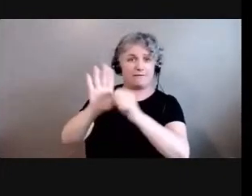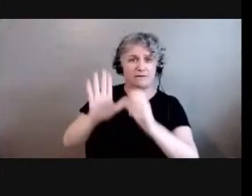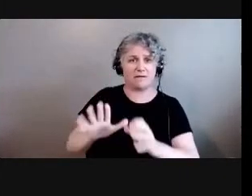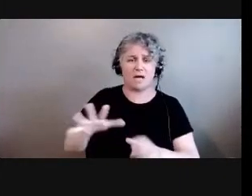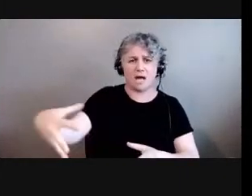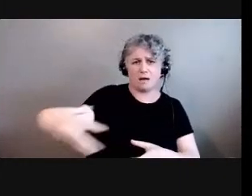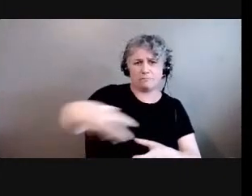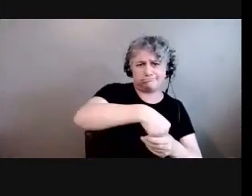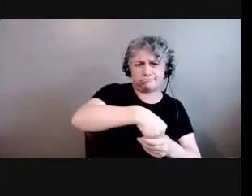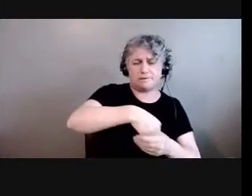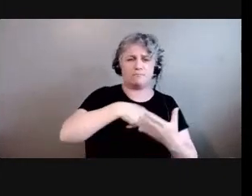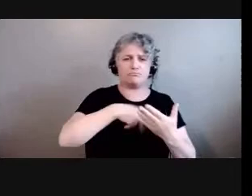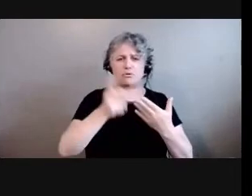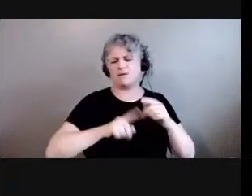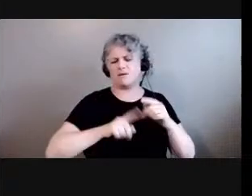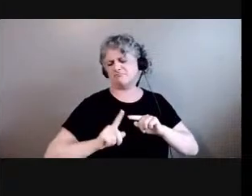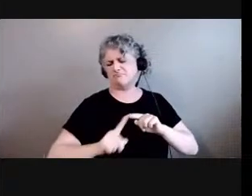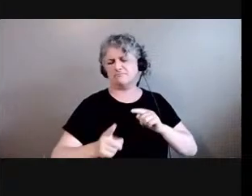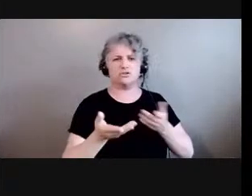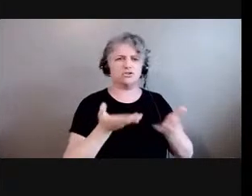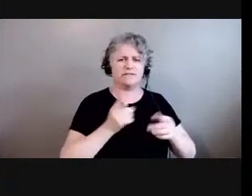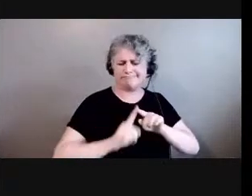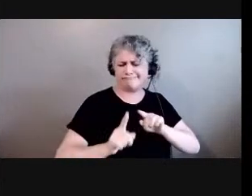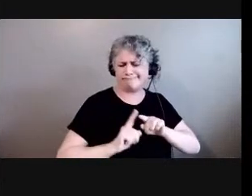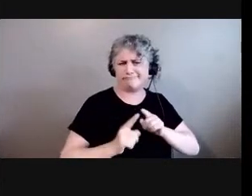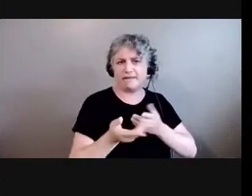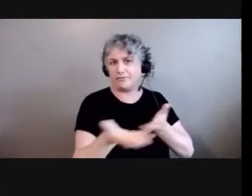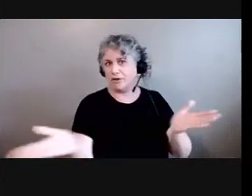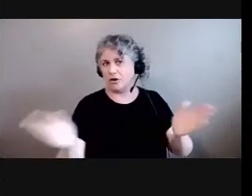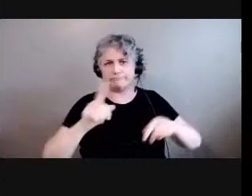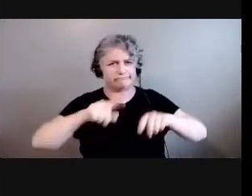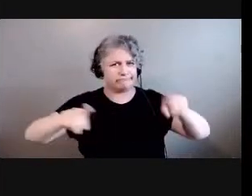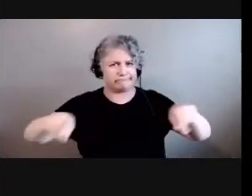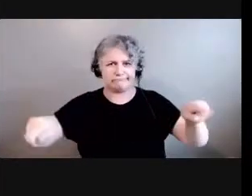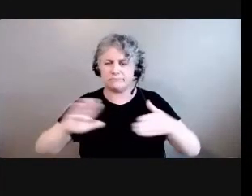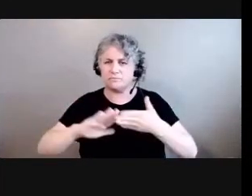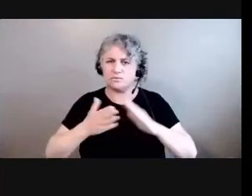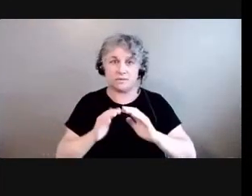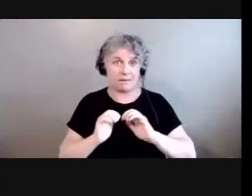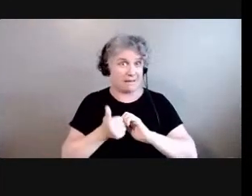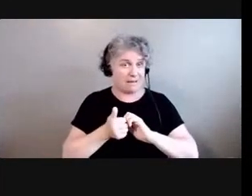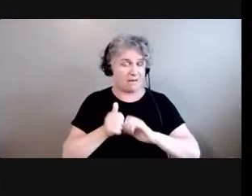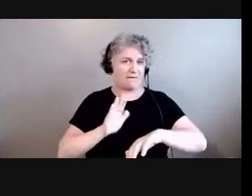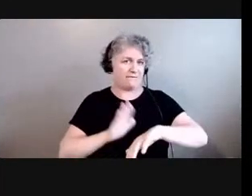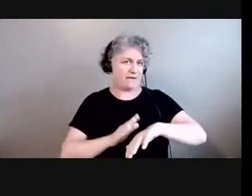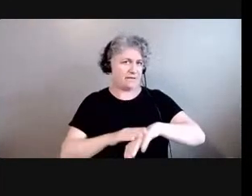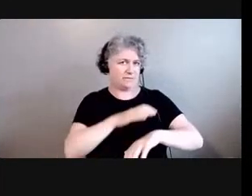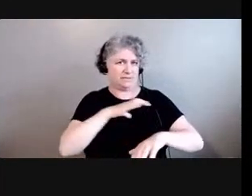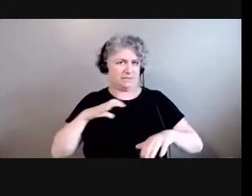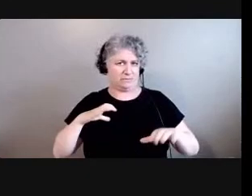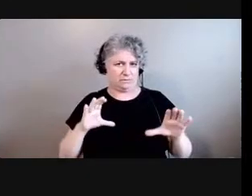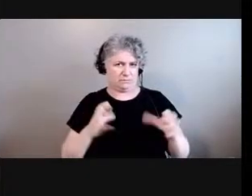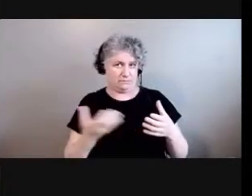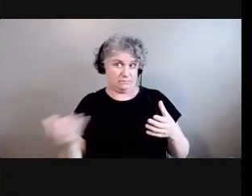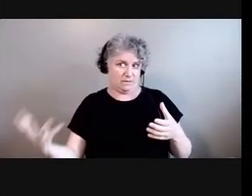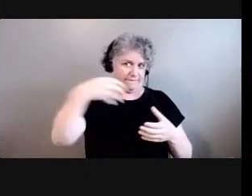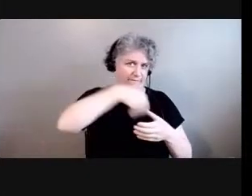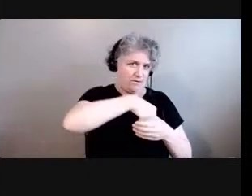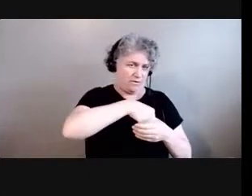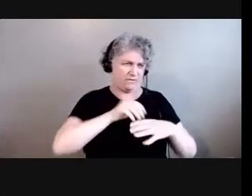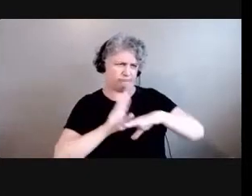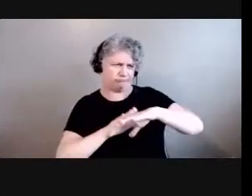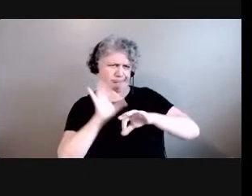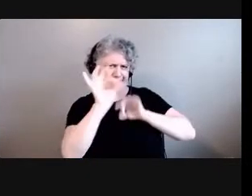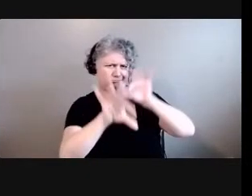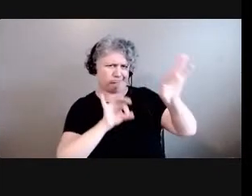of AT programs and services in their communities through advisory councils. Montech provides